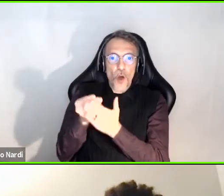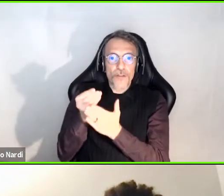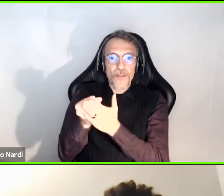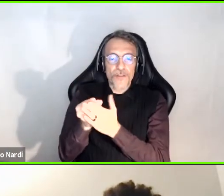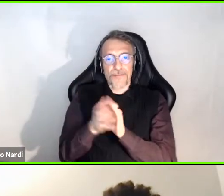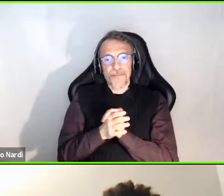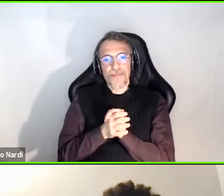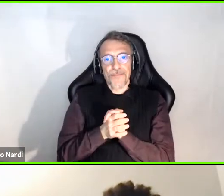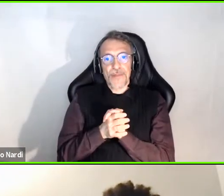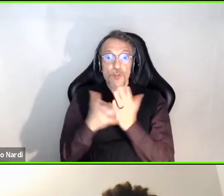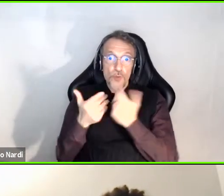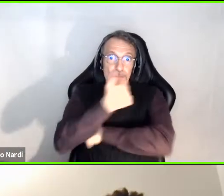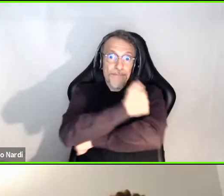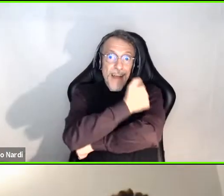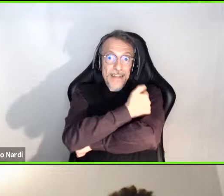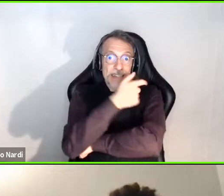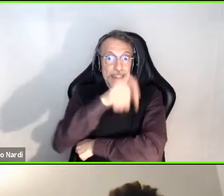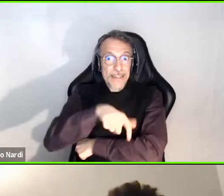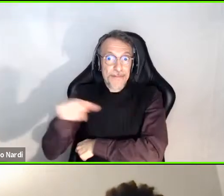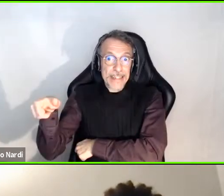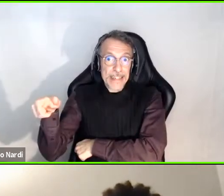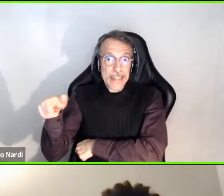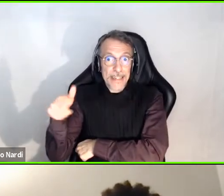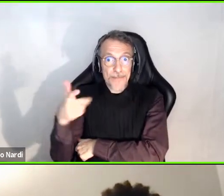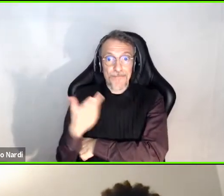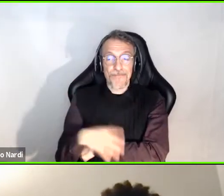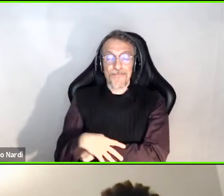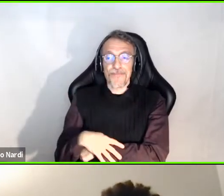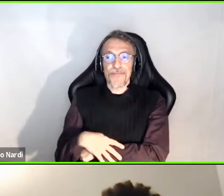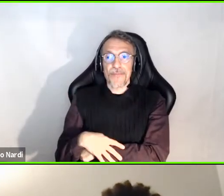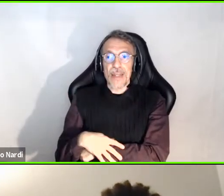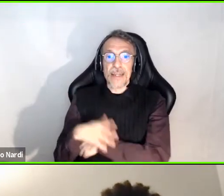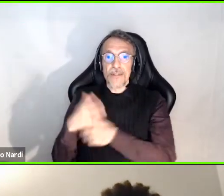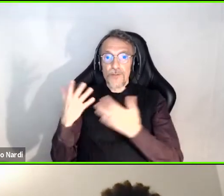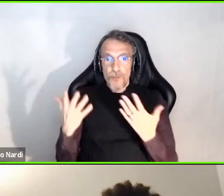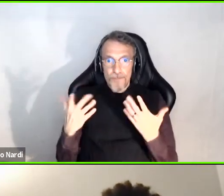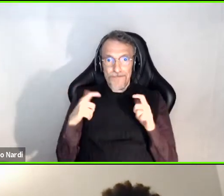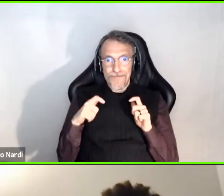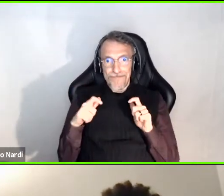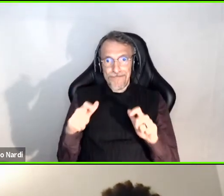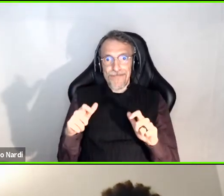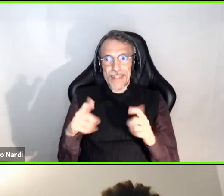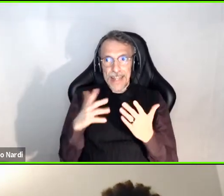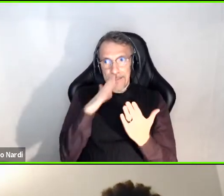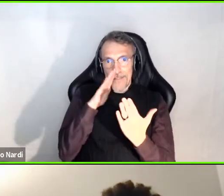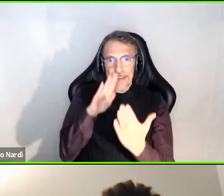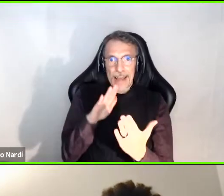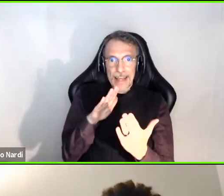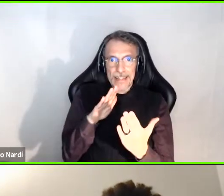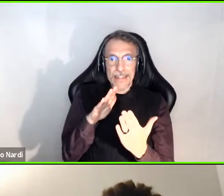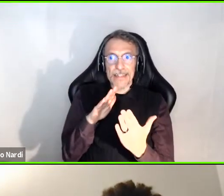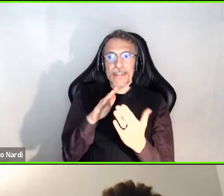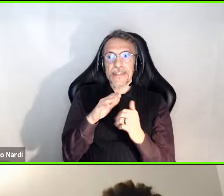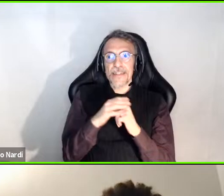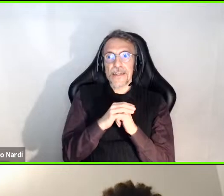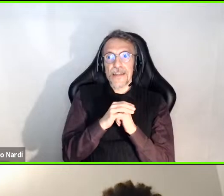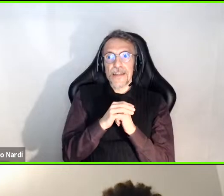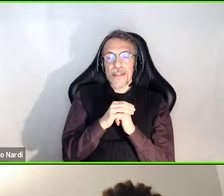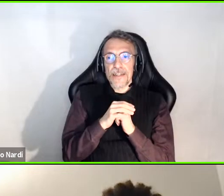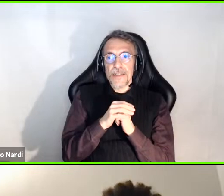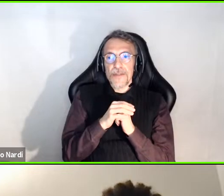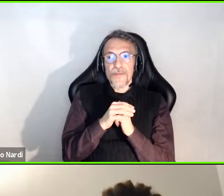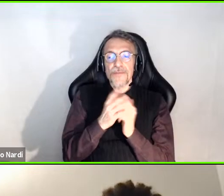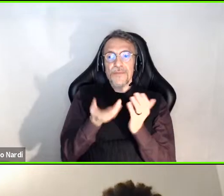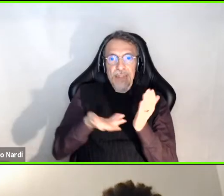to vaccinate our citizens. So we are still, you know, being faced with hostile